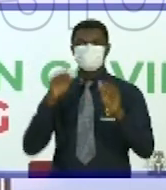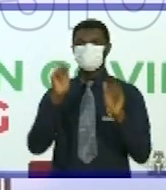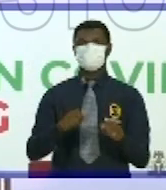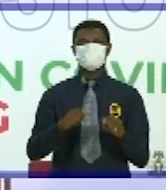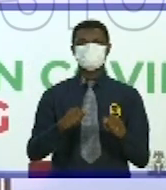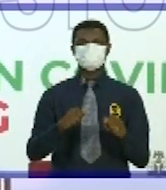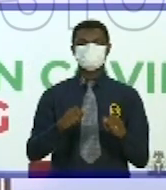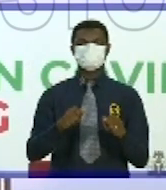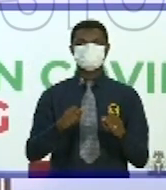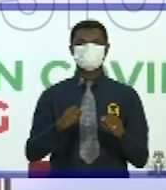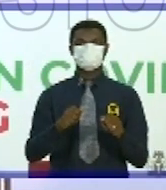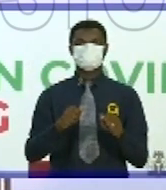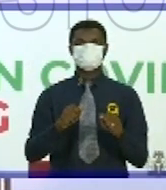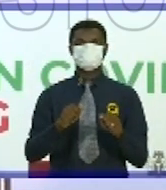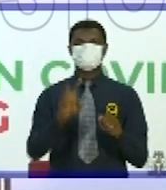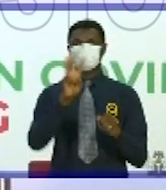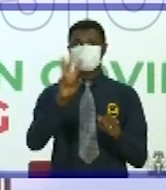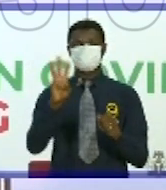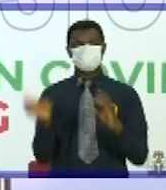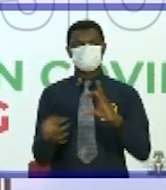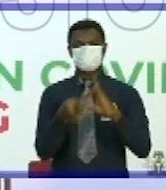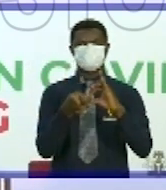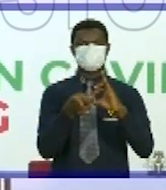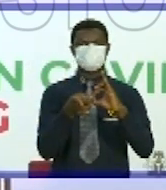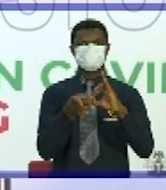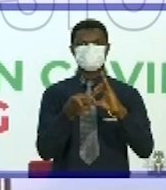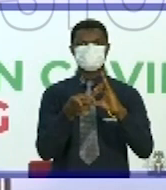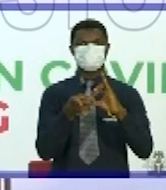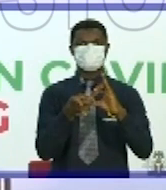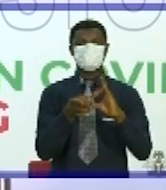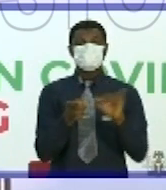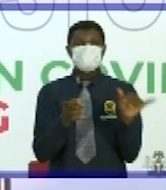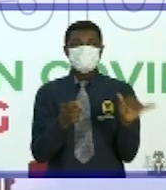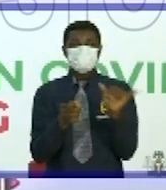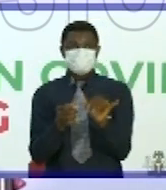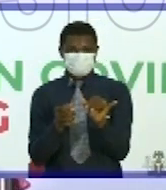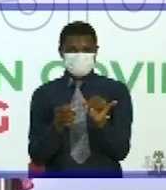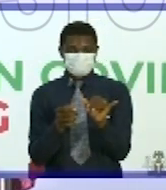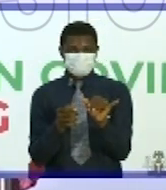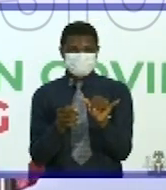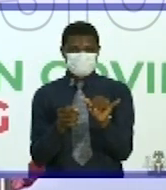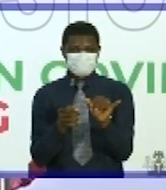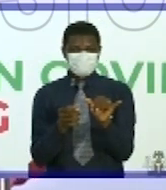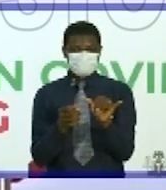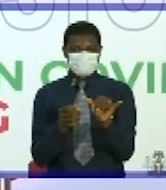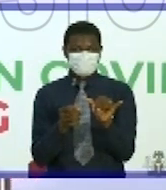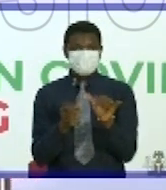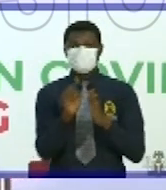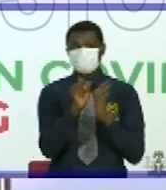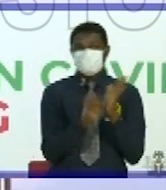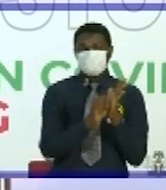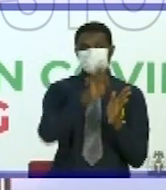state-specific. The other criteria that we use for the rollout in the state is their data must